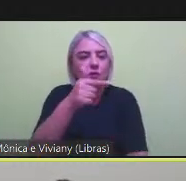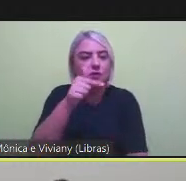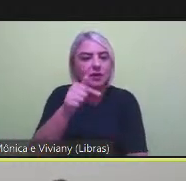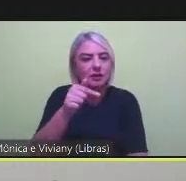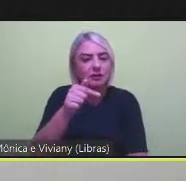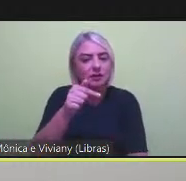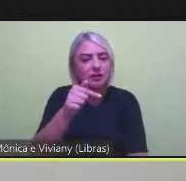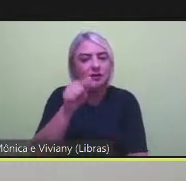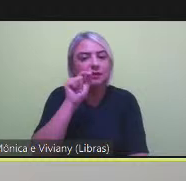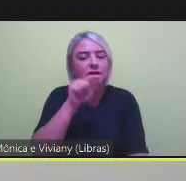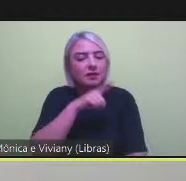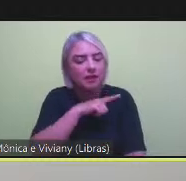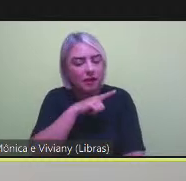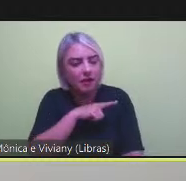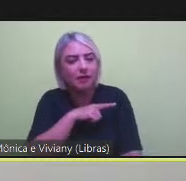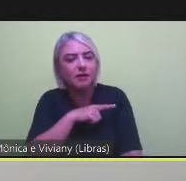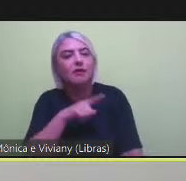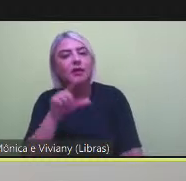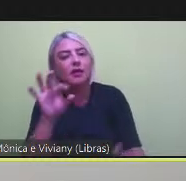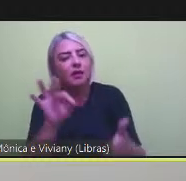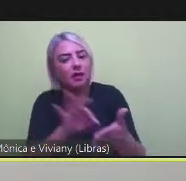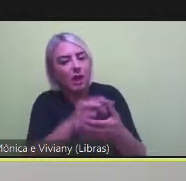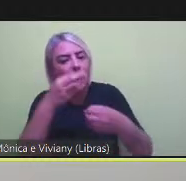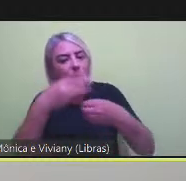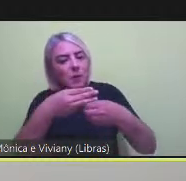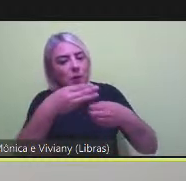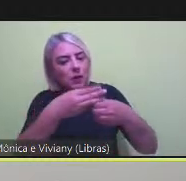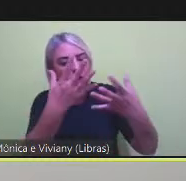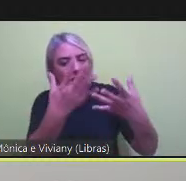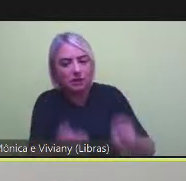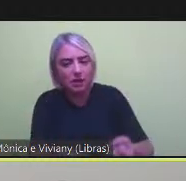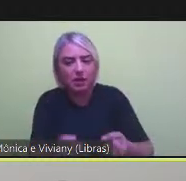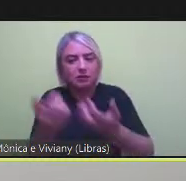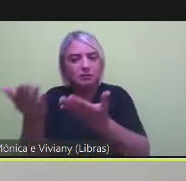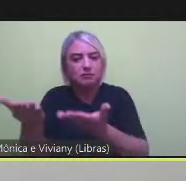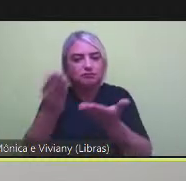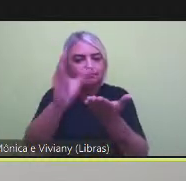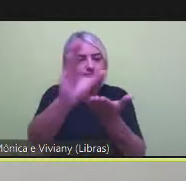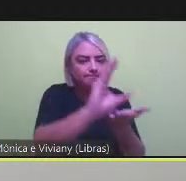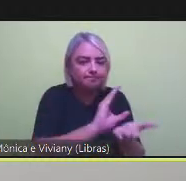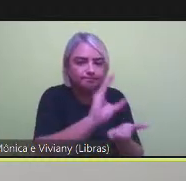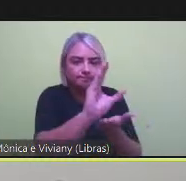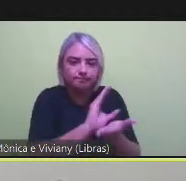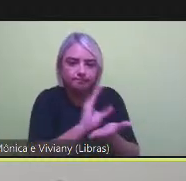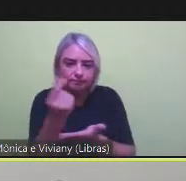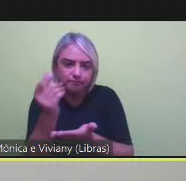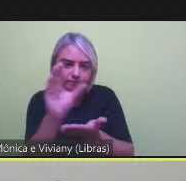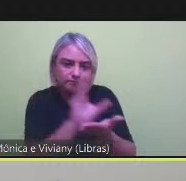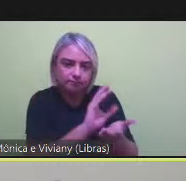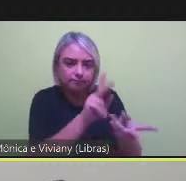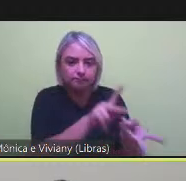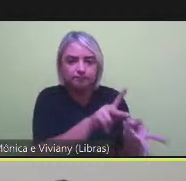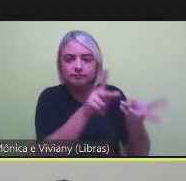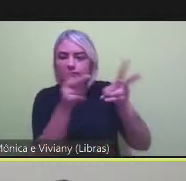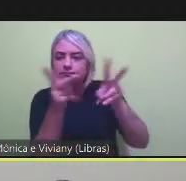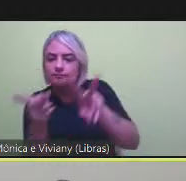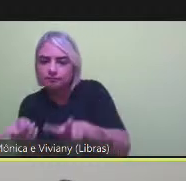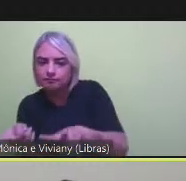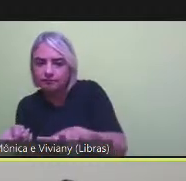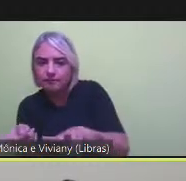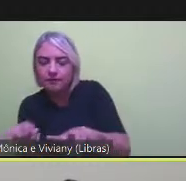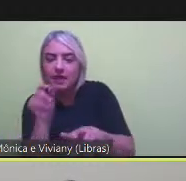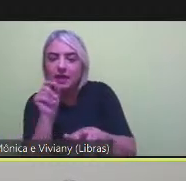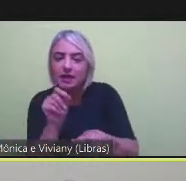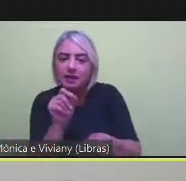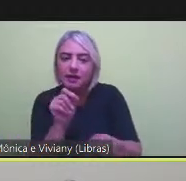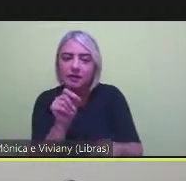only in 2017, there was the habilitation of the municipalities to receive the resource. In this